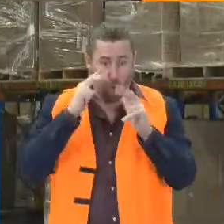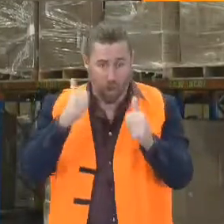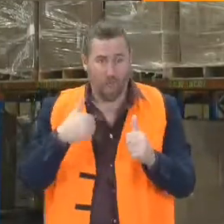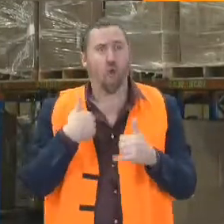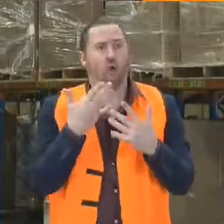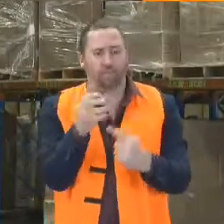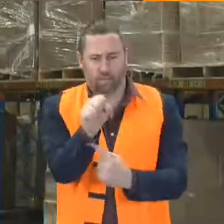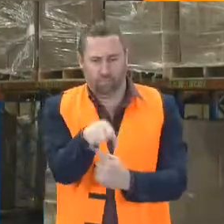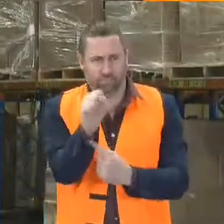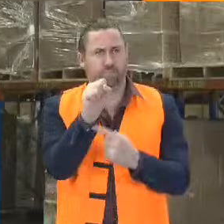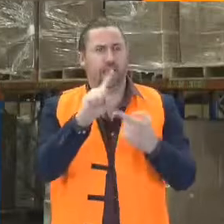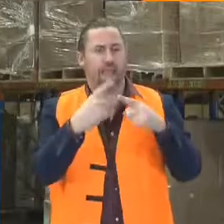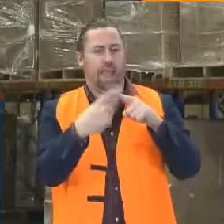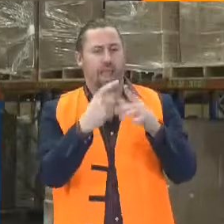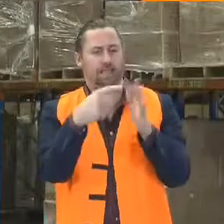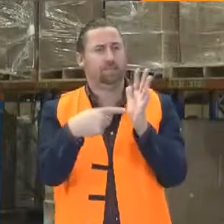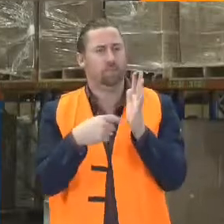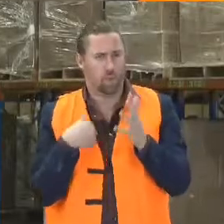is given.